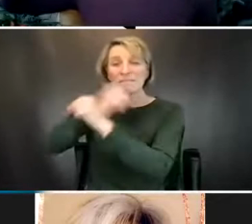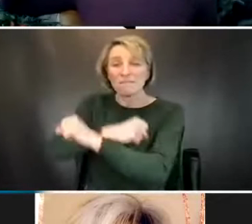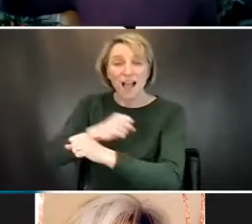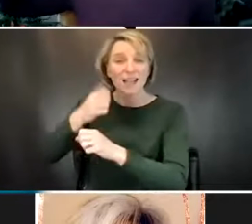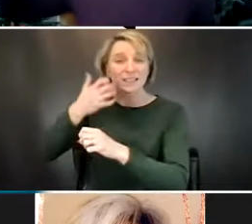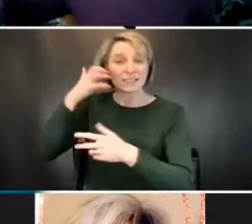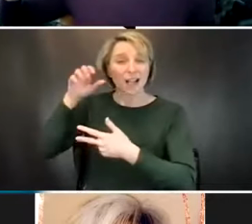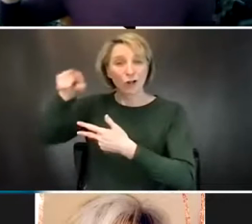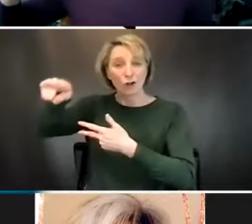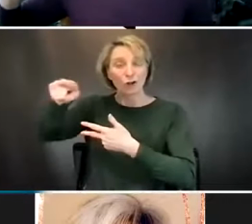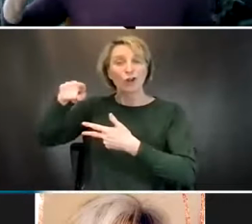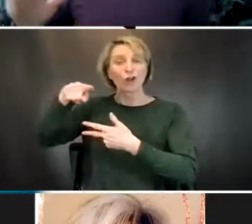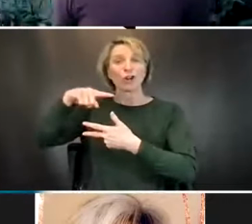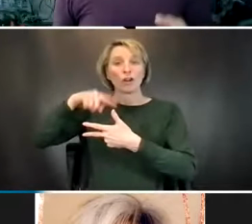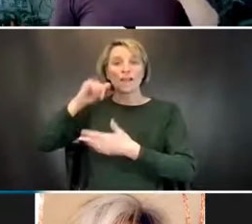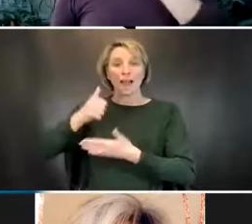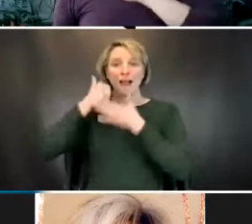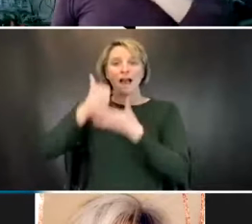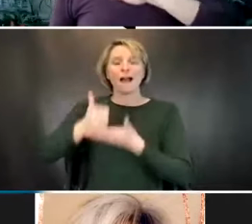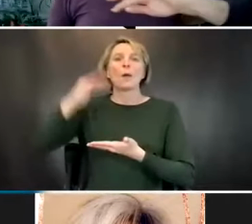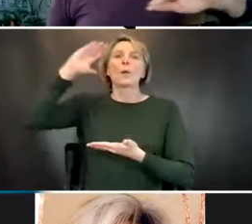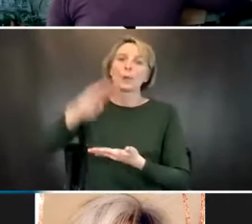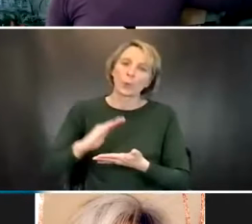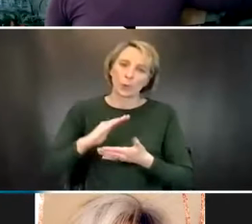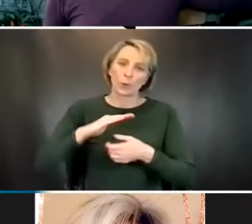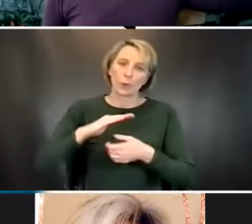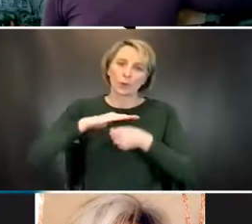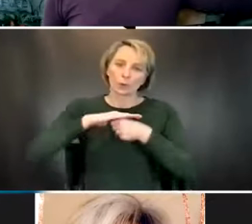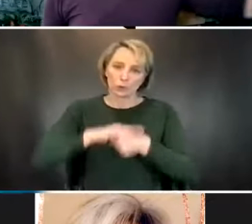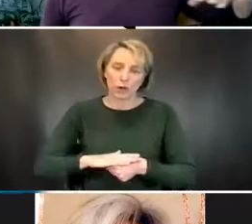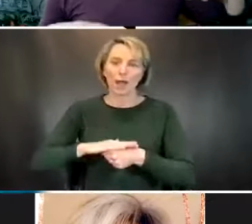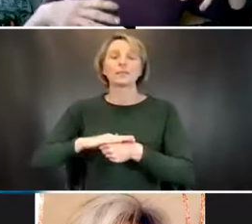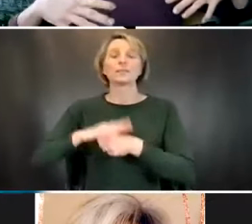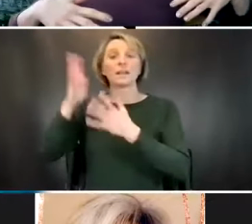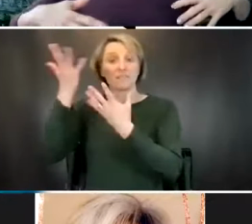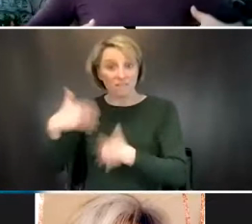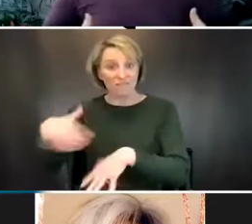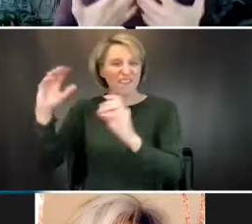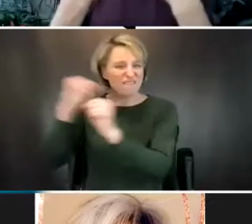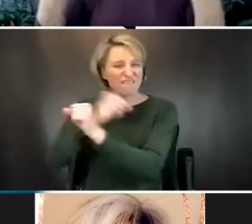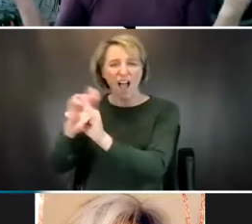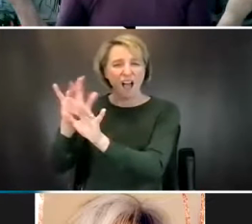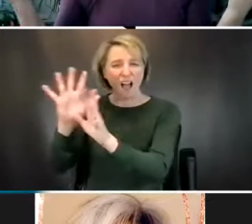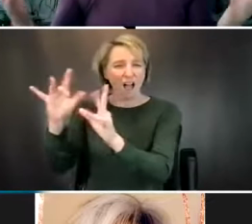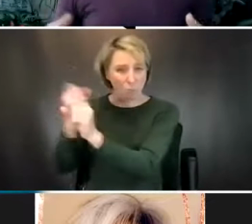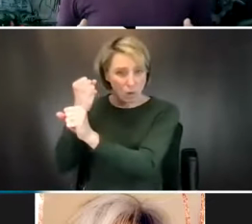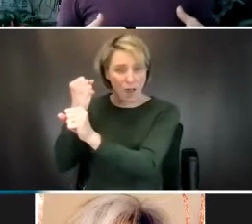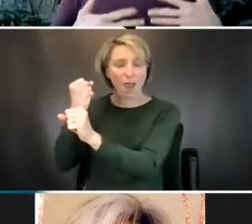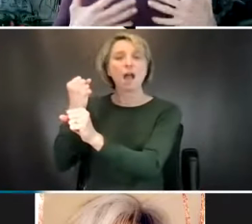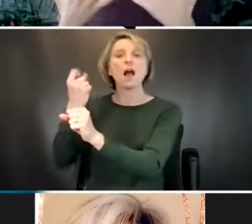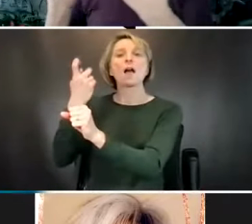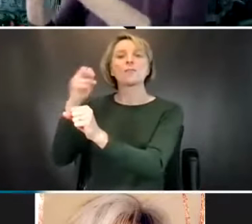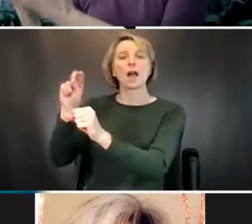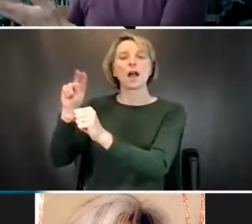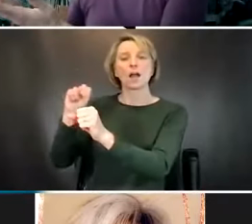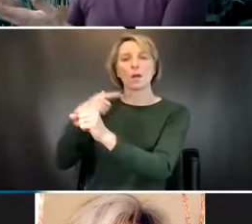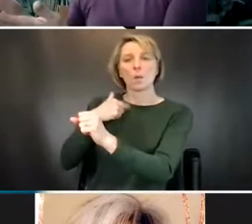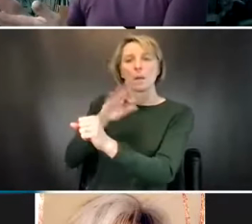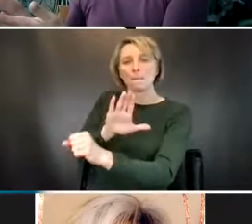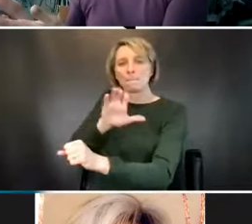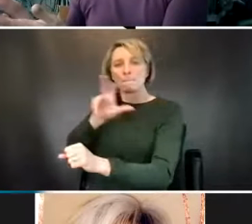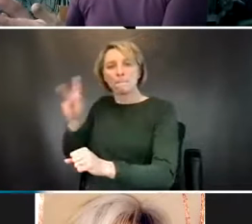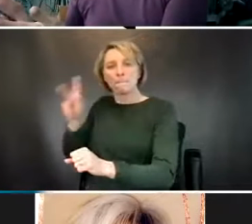discharged a lot of the stress response for us. The travel home, and then we tell our story. So that's another way